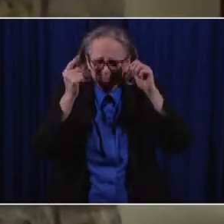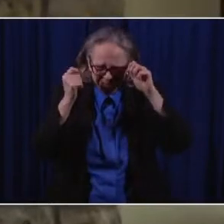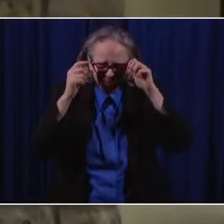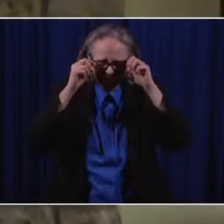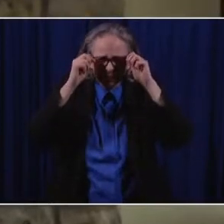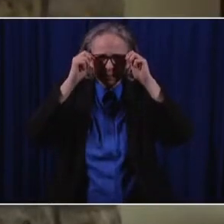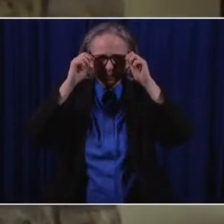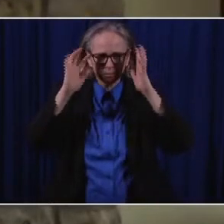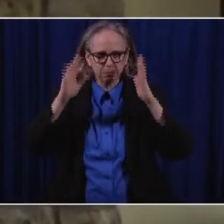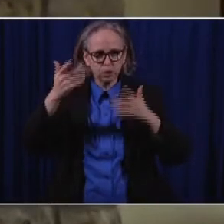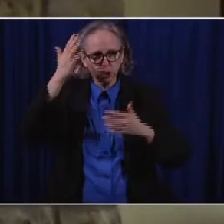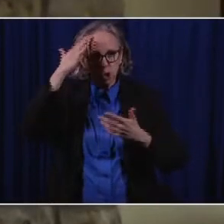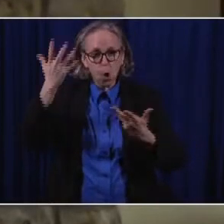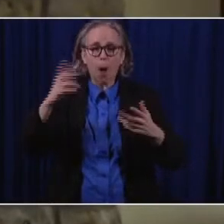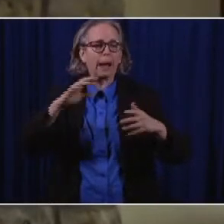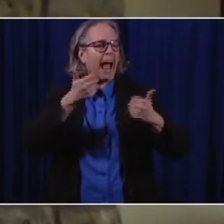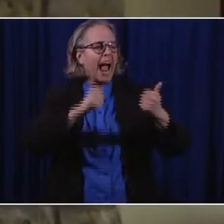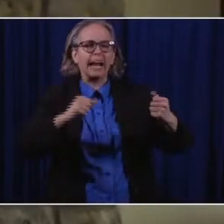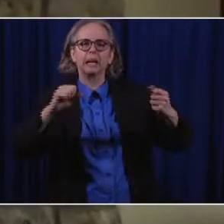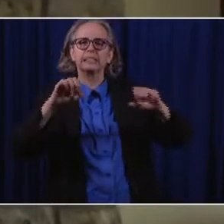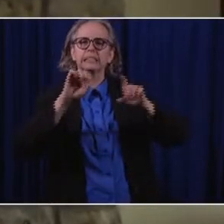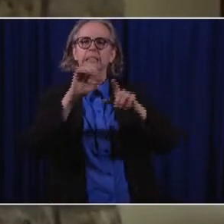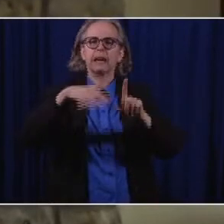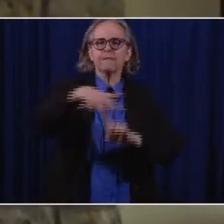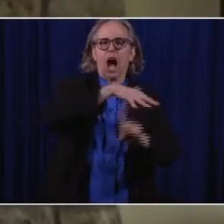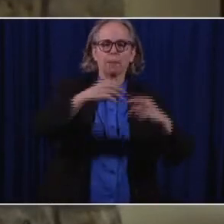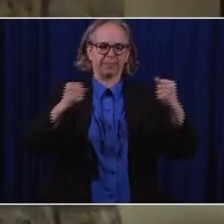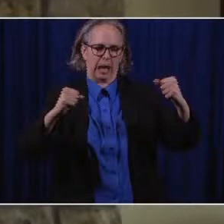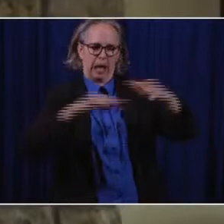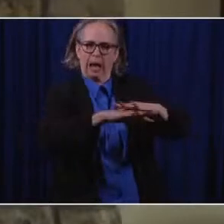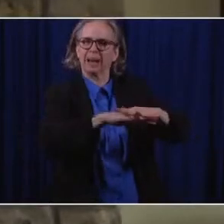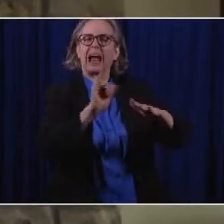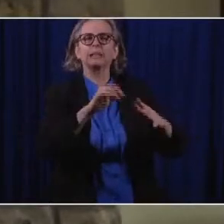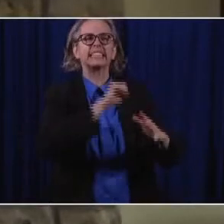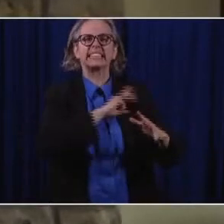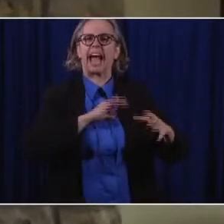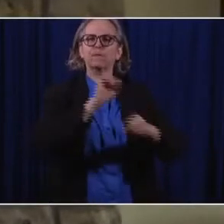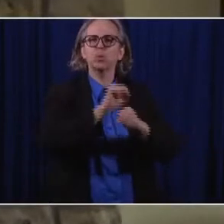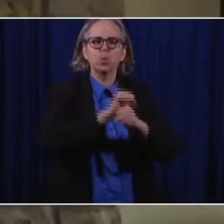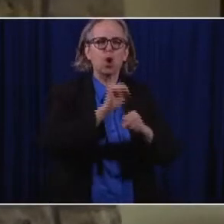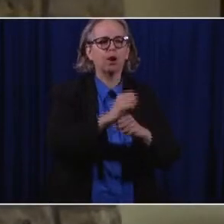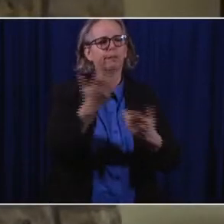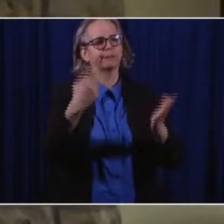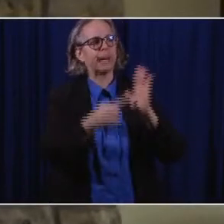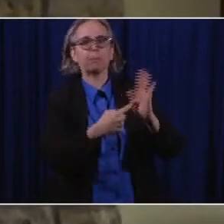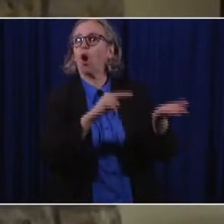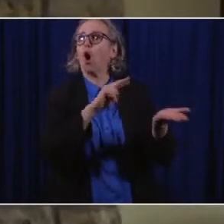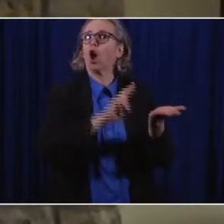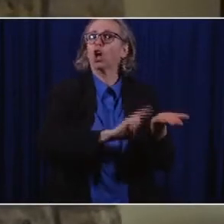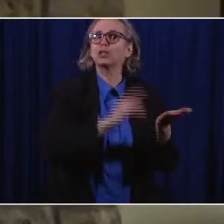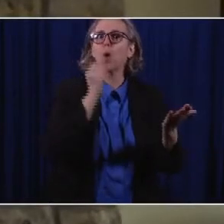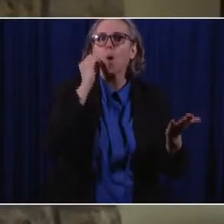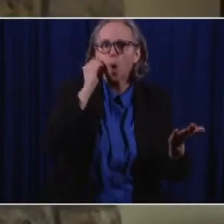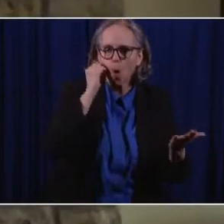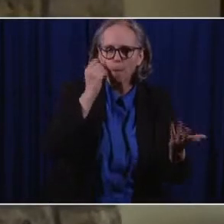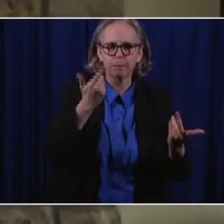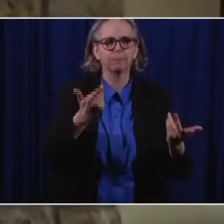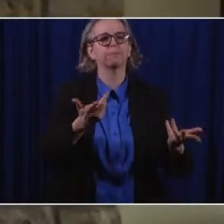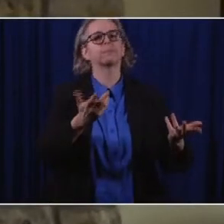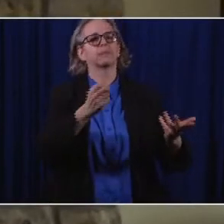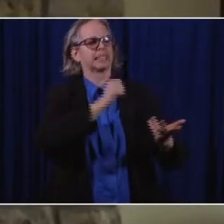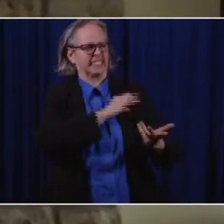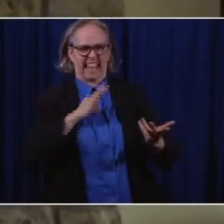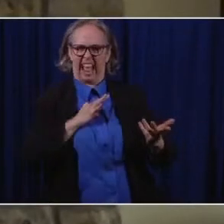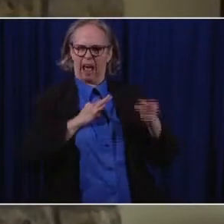care setting. The idea will be that if you get a nursing home, for example, the COVID generally comes in from the